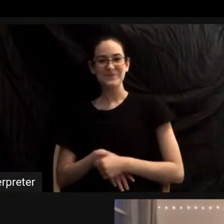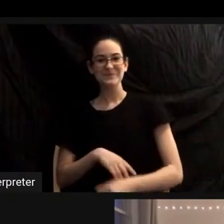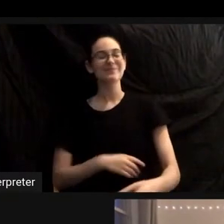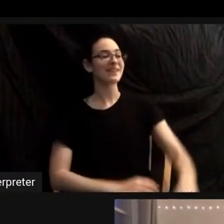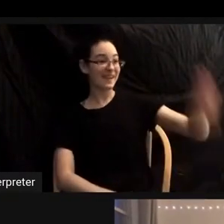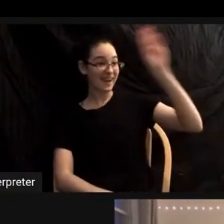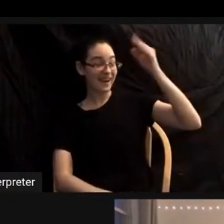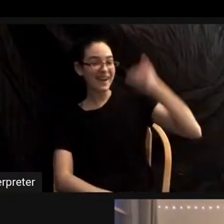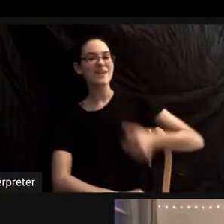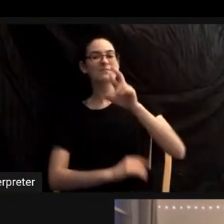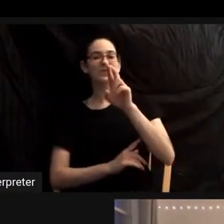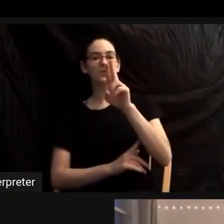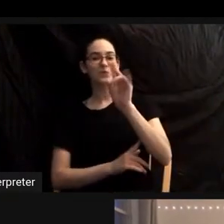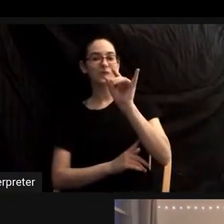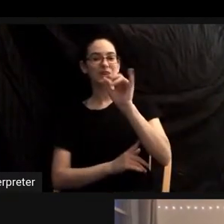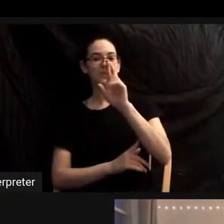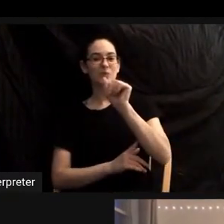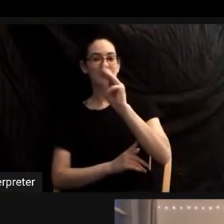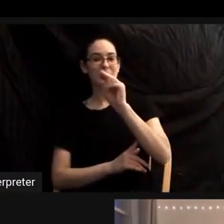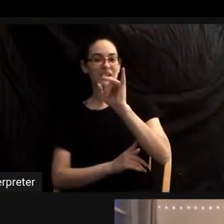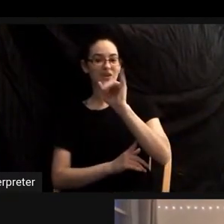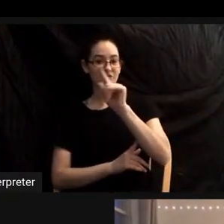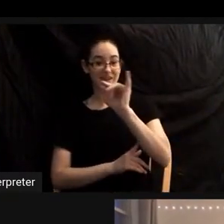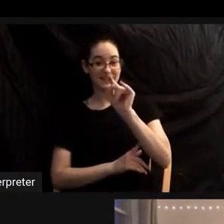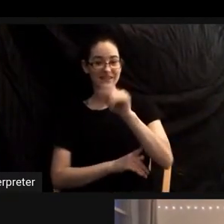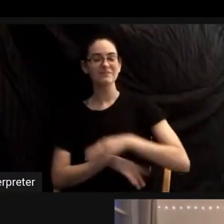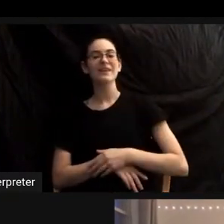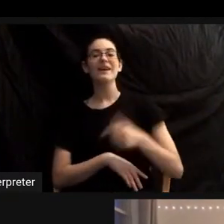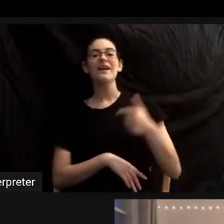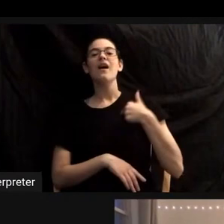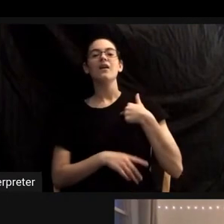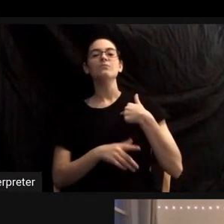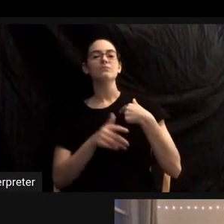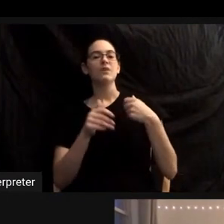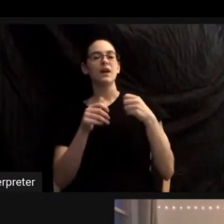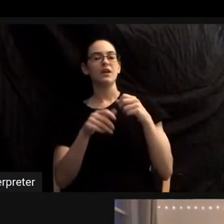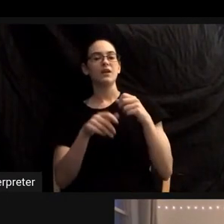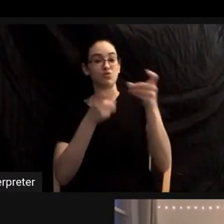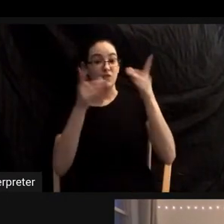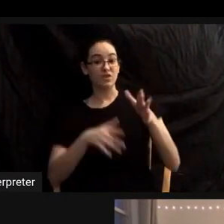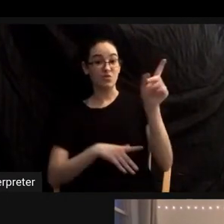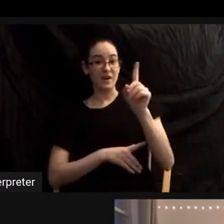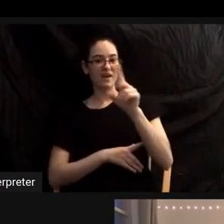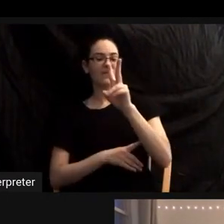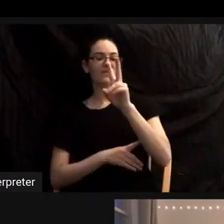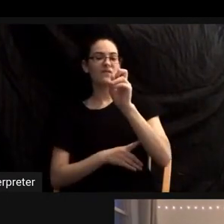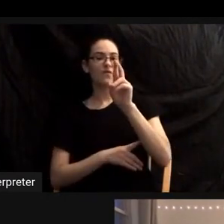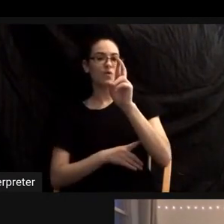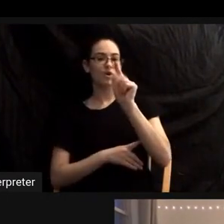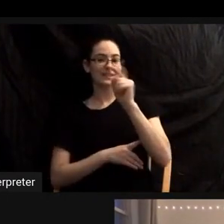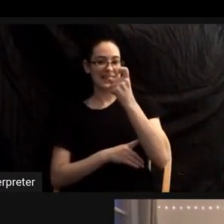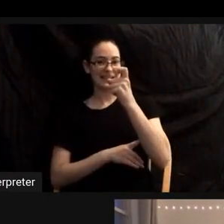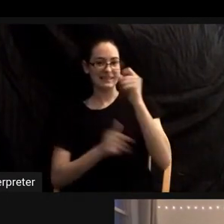Hi, I'm Rudy Ramirez, and I am an associate artistic director of the Vortex, as well as a freelance director.